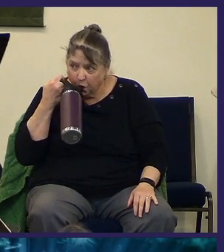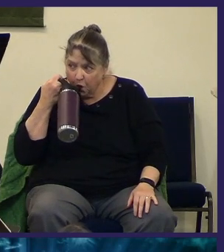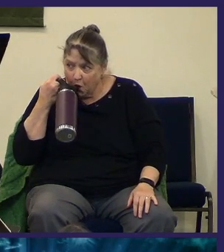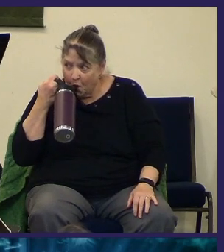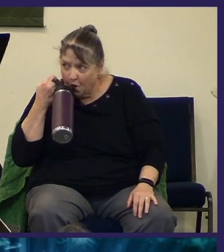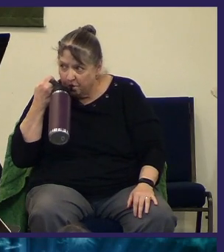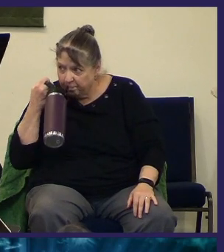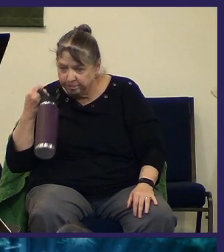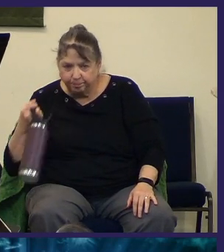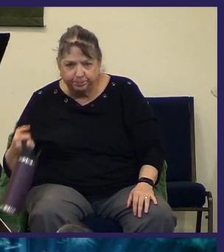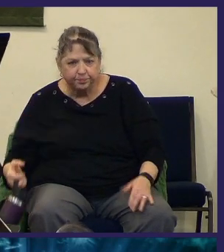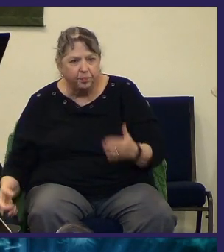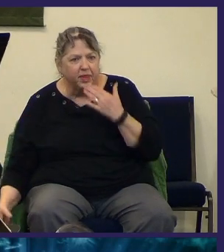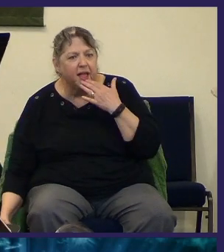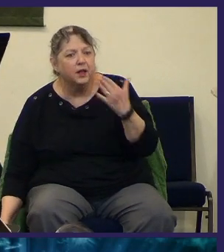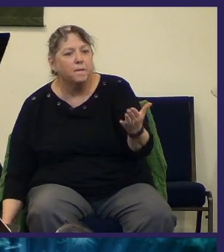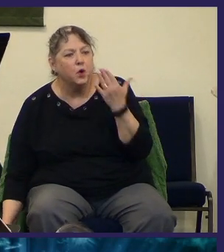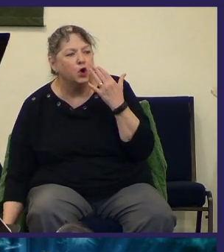good morning